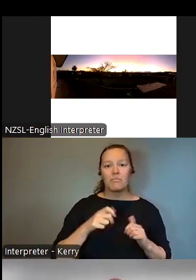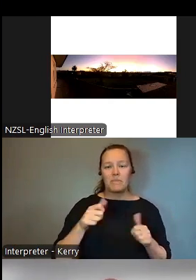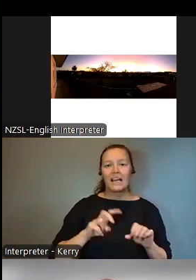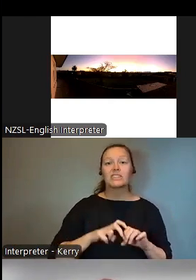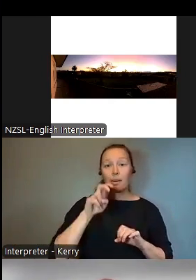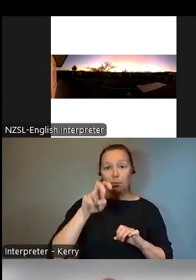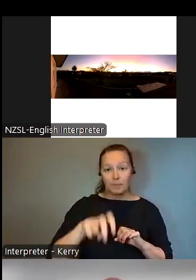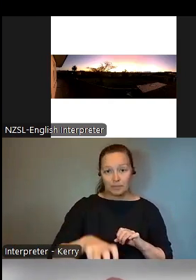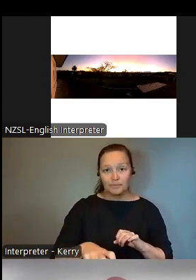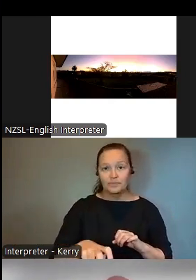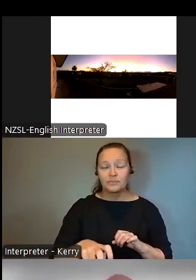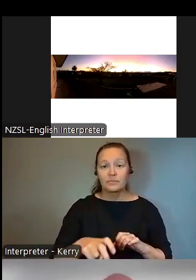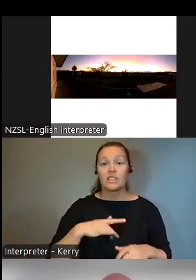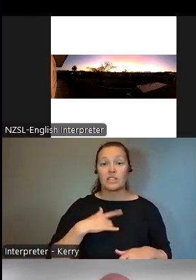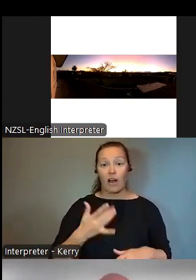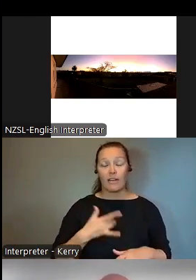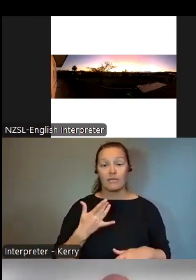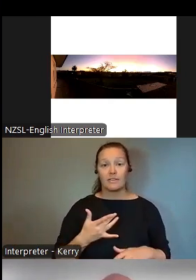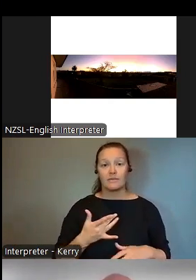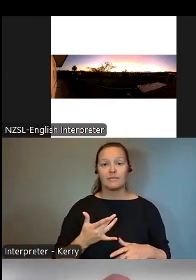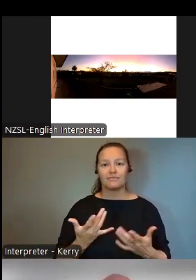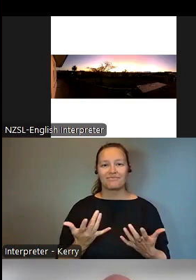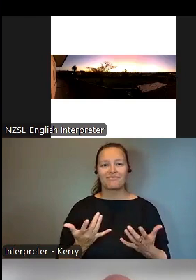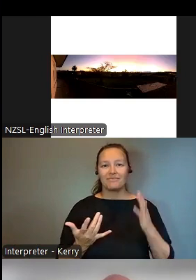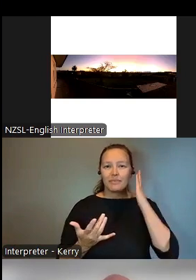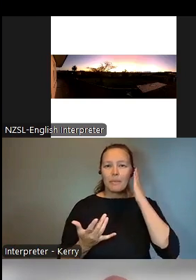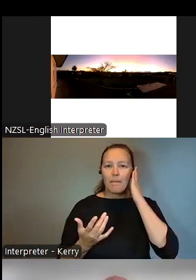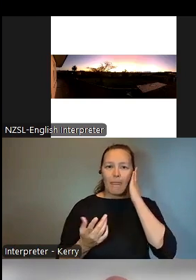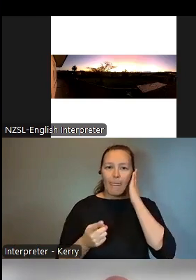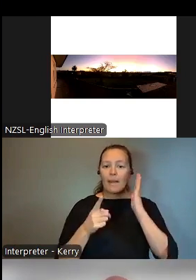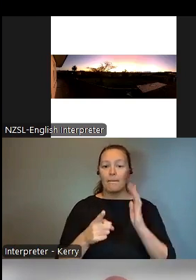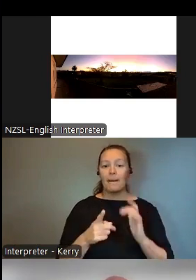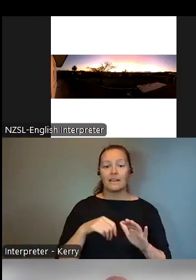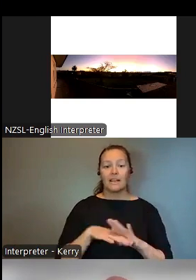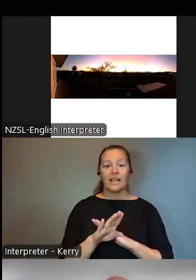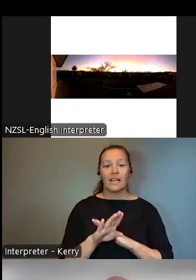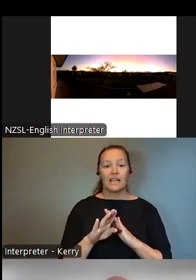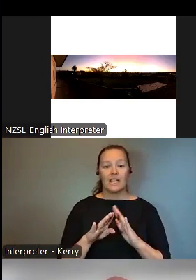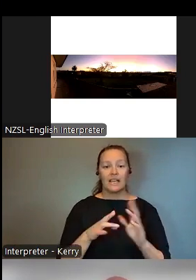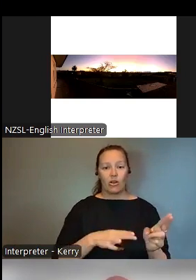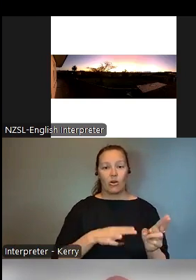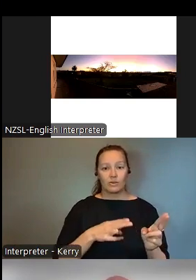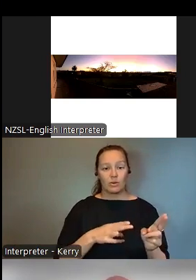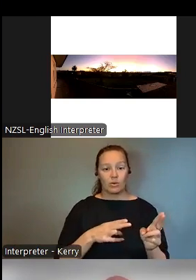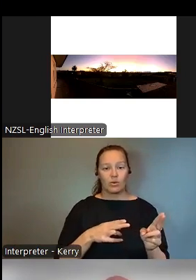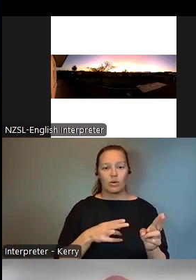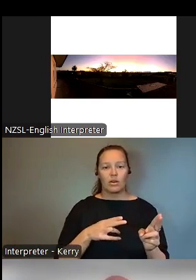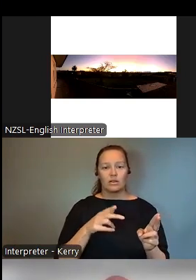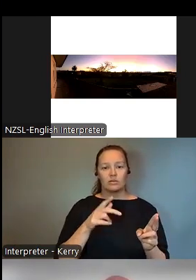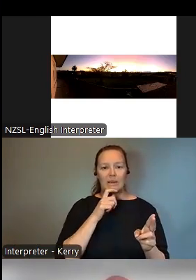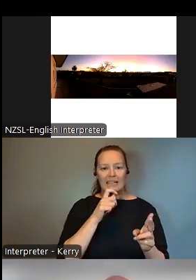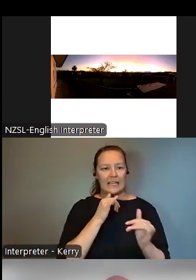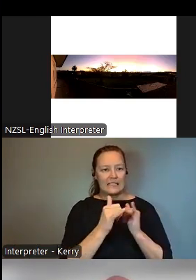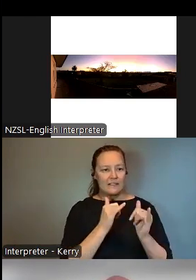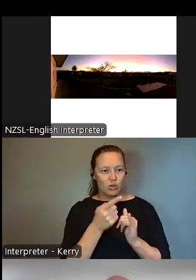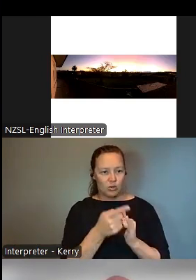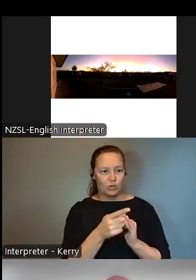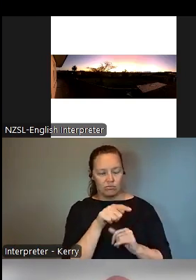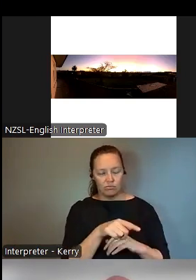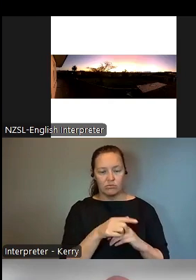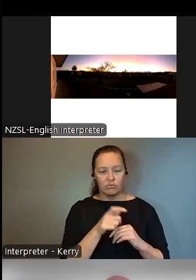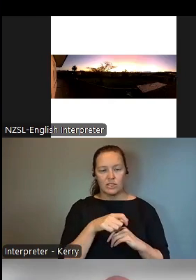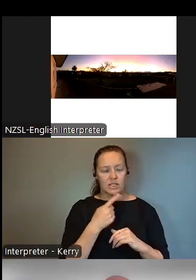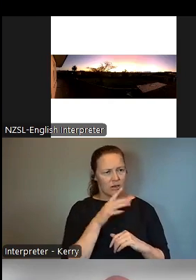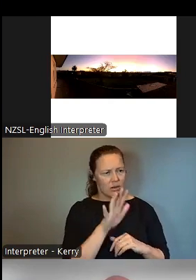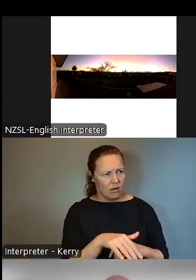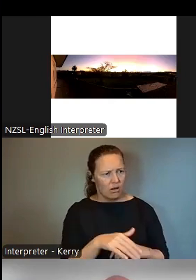survived, giving the story away there. But he was interviewed in hospital afterwards. And the interviewer said that must have been a